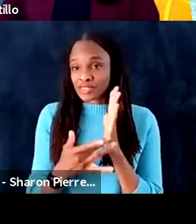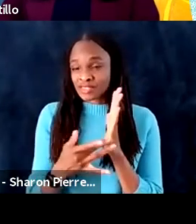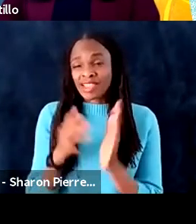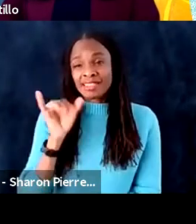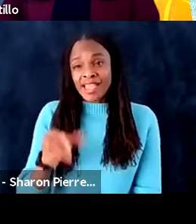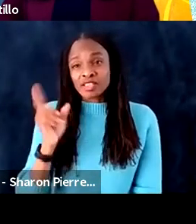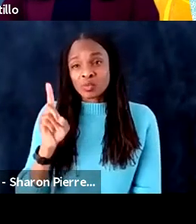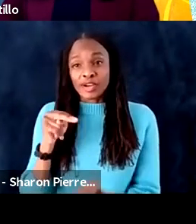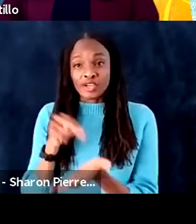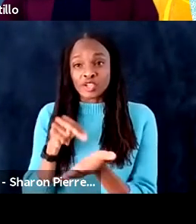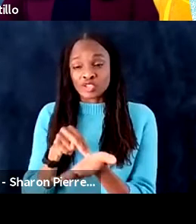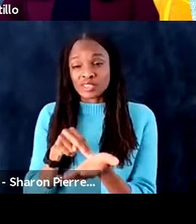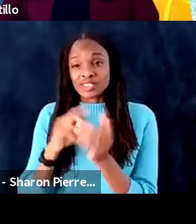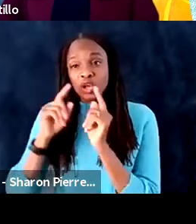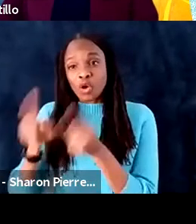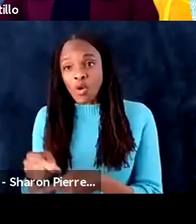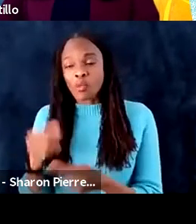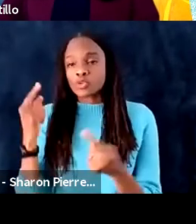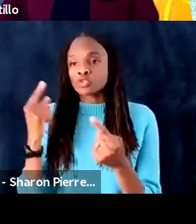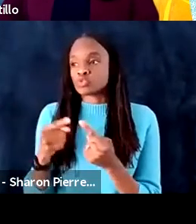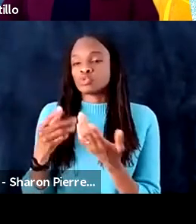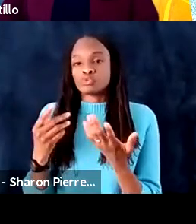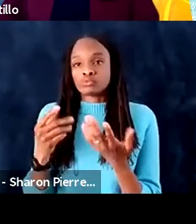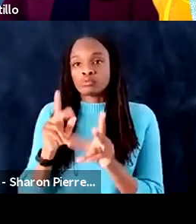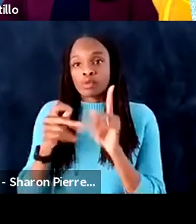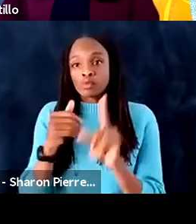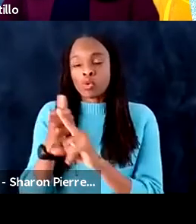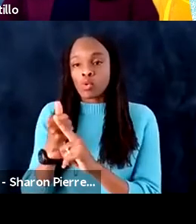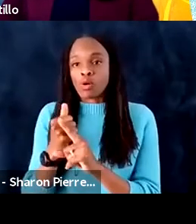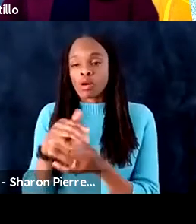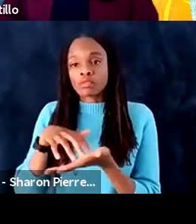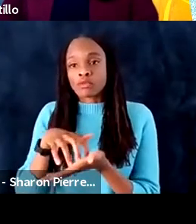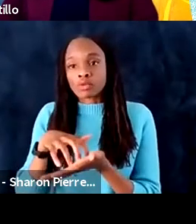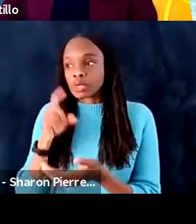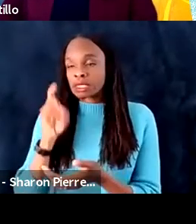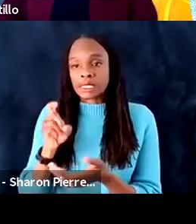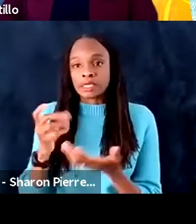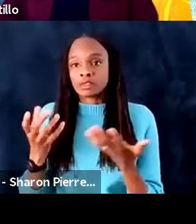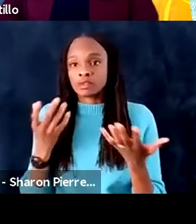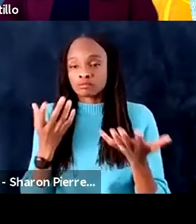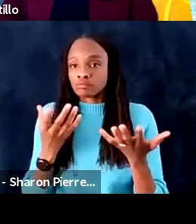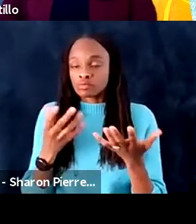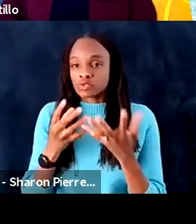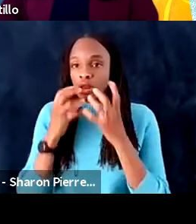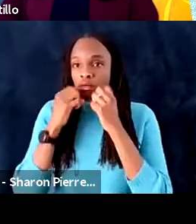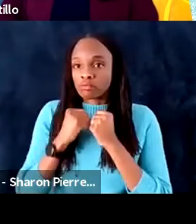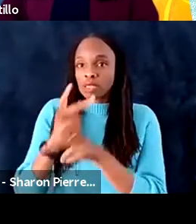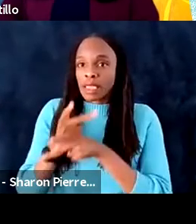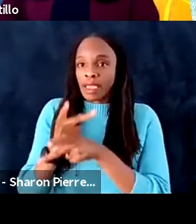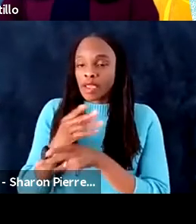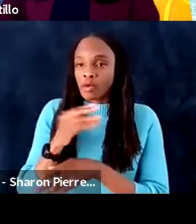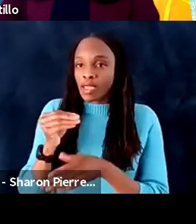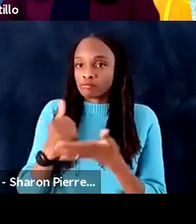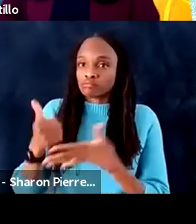where nurses go, is to those that actually are vulnerable and are in need of care, and we prioritize.